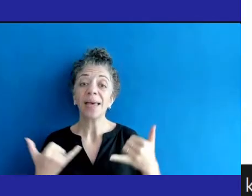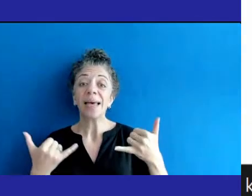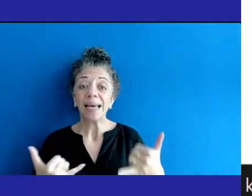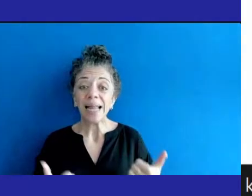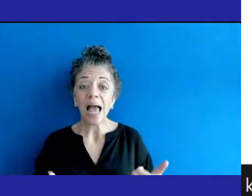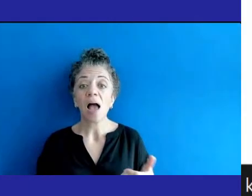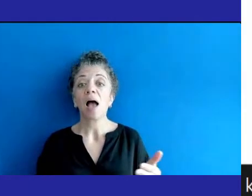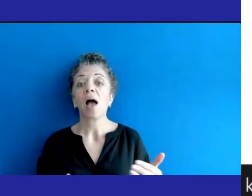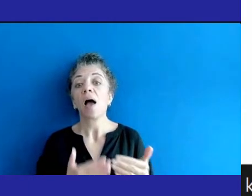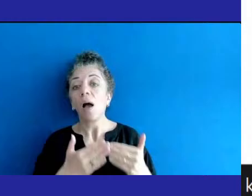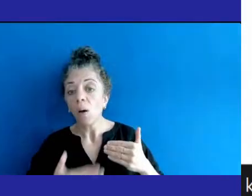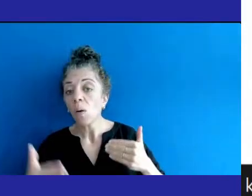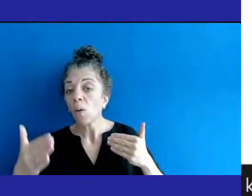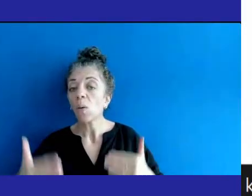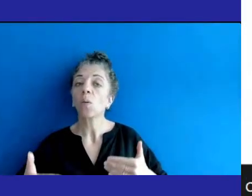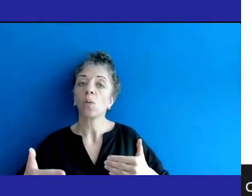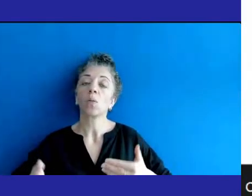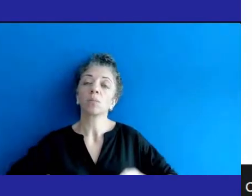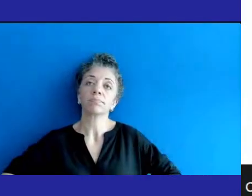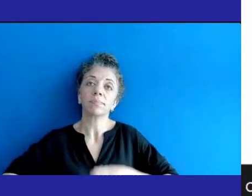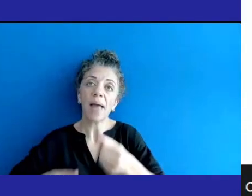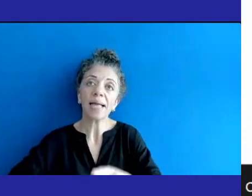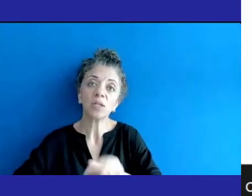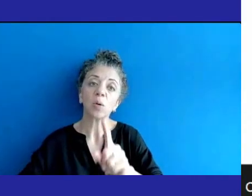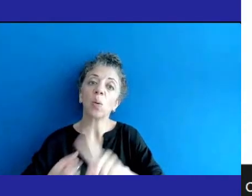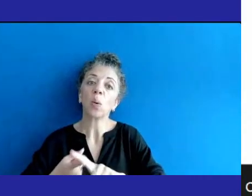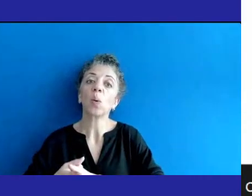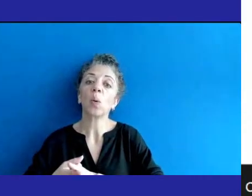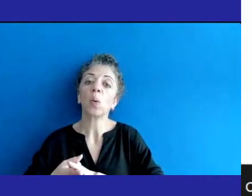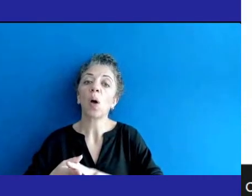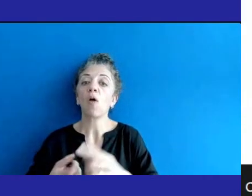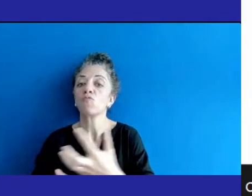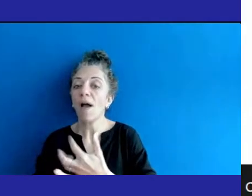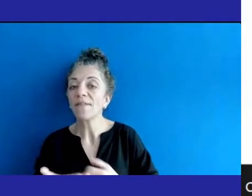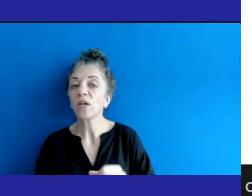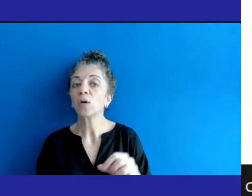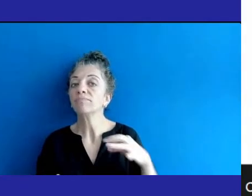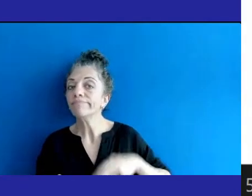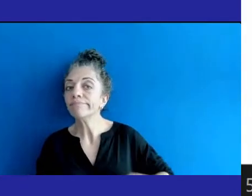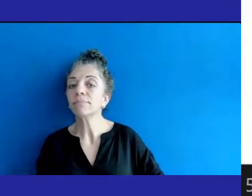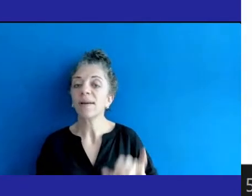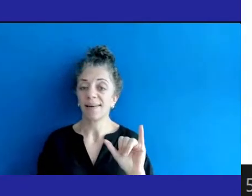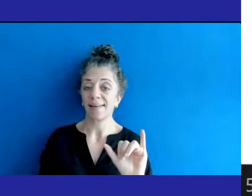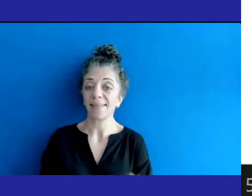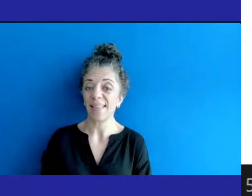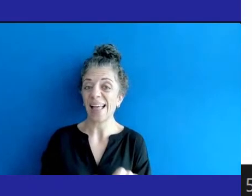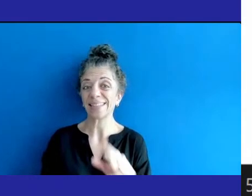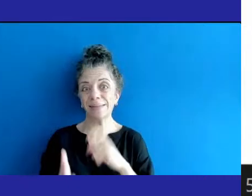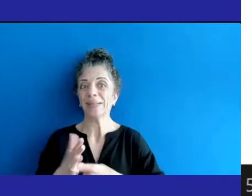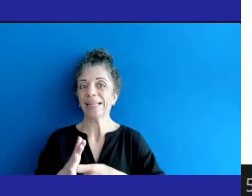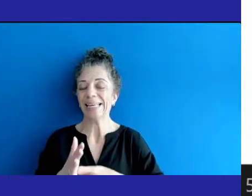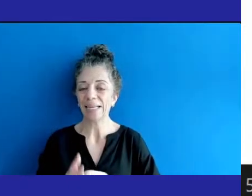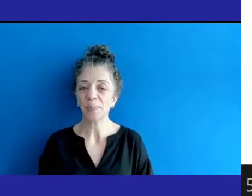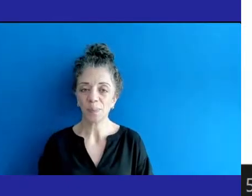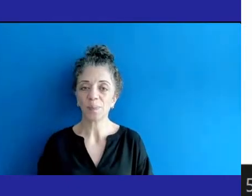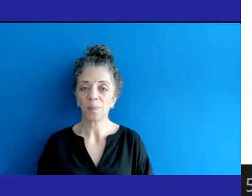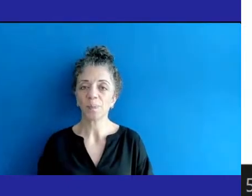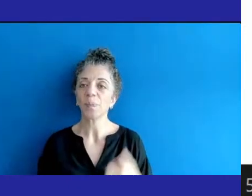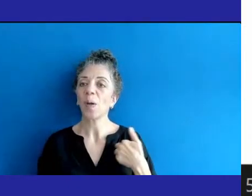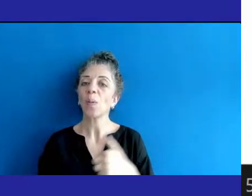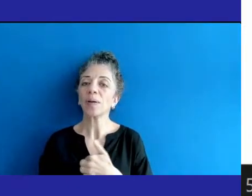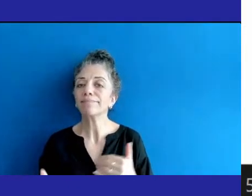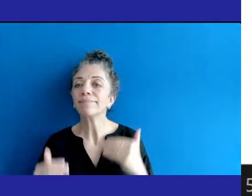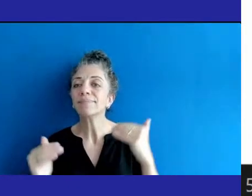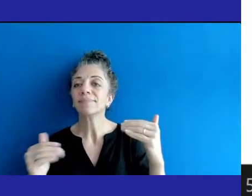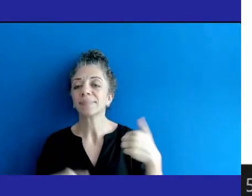other strategic initiatives has been key. And we've really made a lot of progress on this over the last 4 years. So we've transitioned to